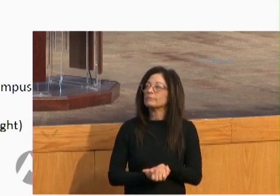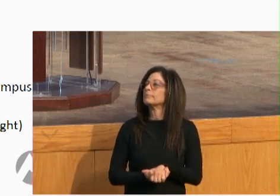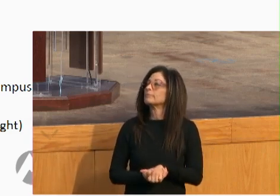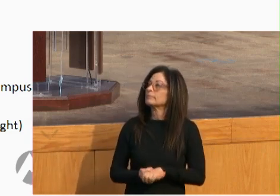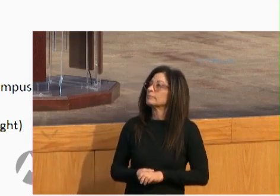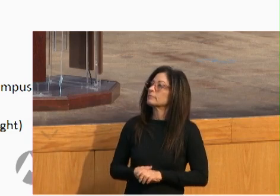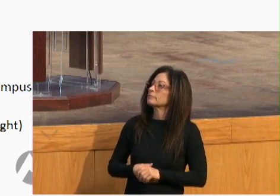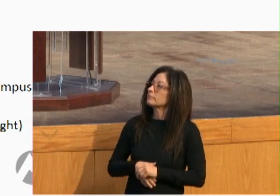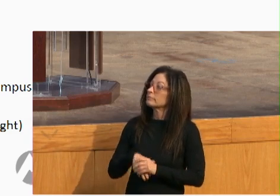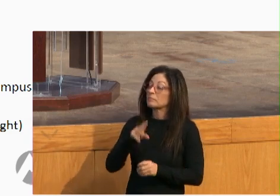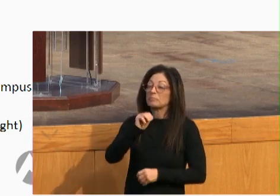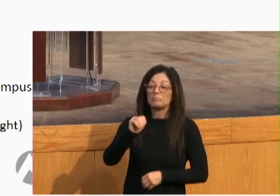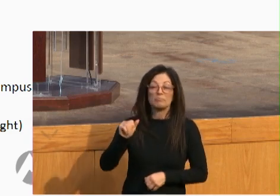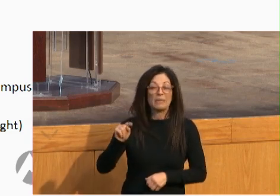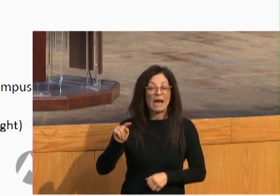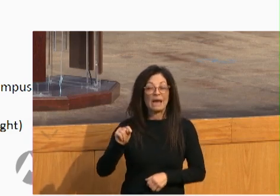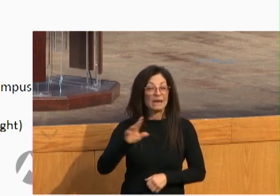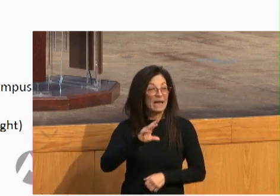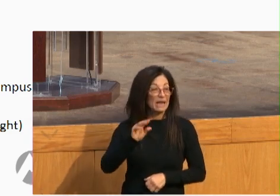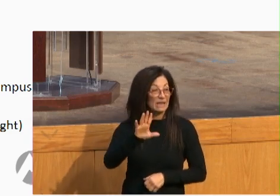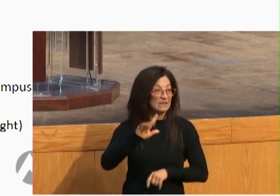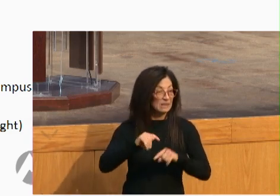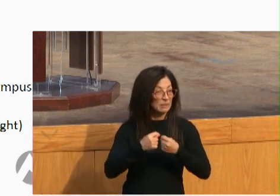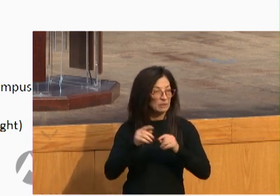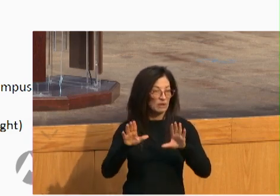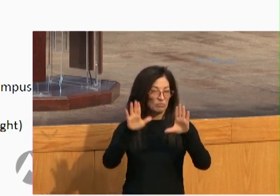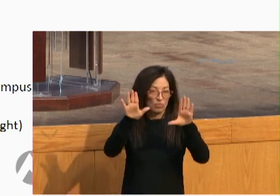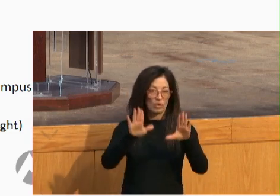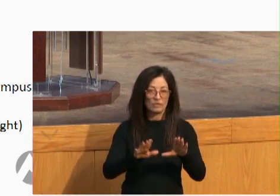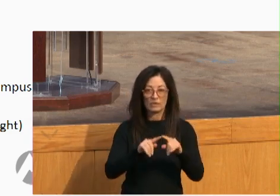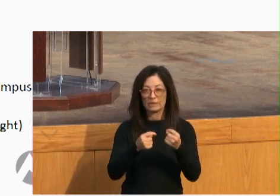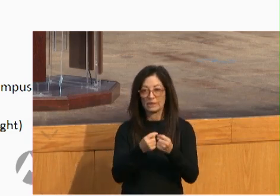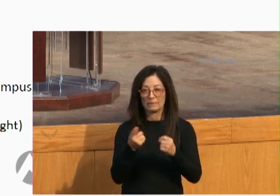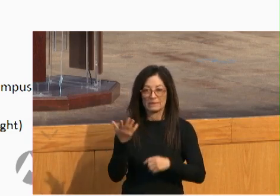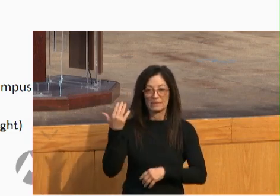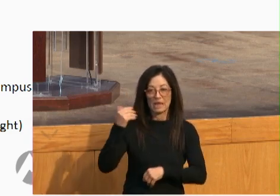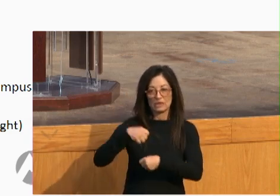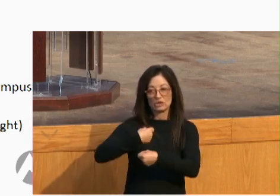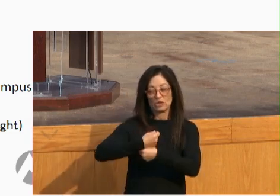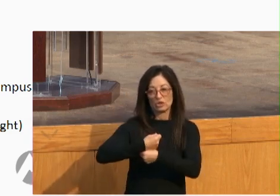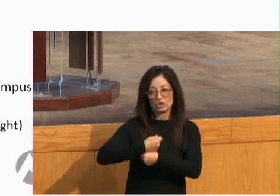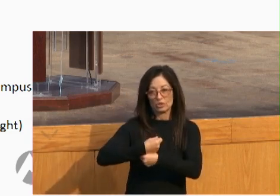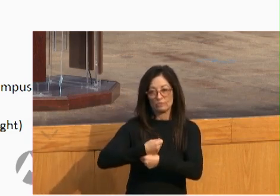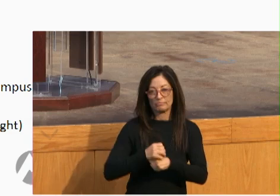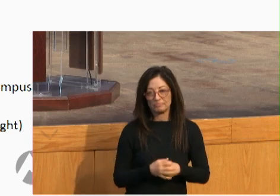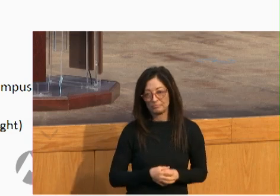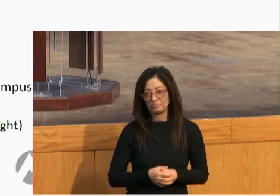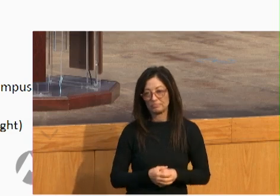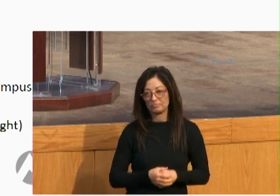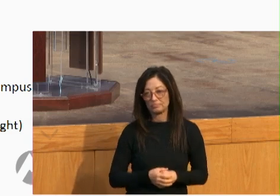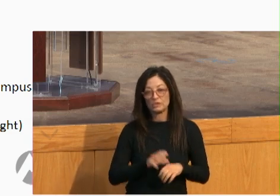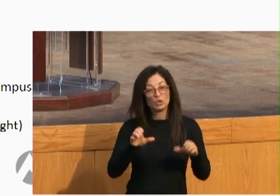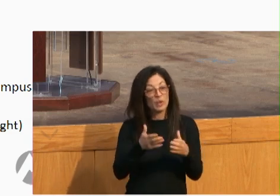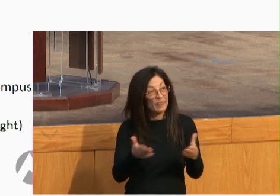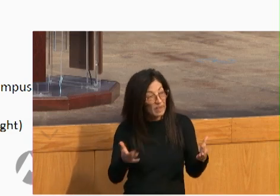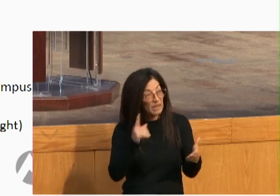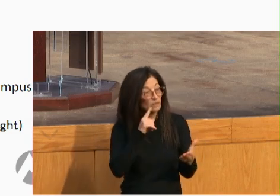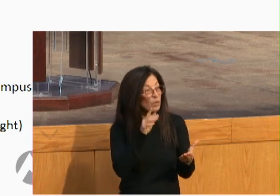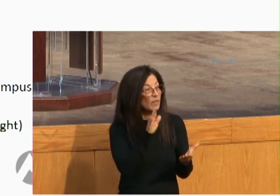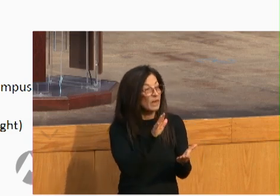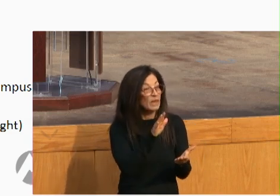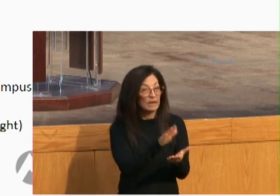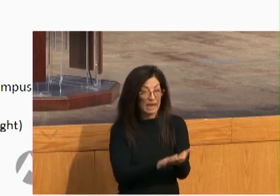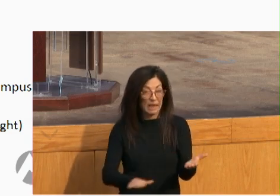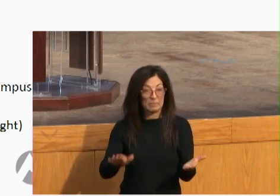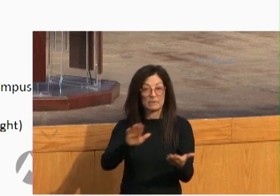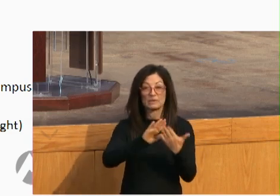Matt and his team have done an exceptional job this last year, doing things for the campus community to help